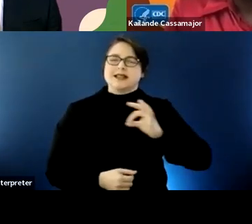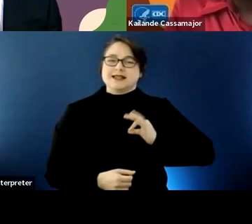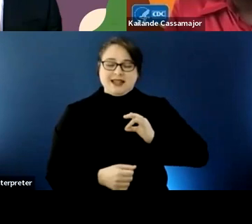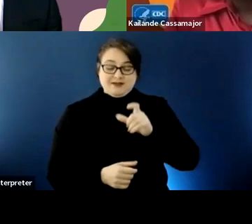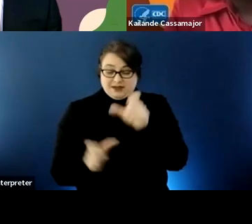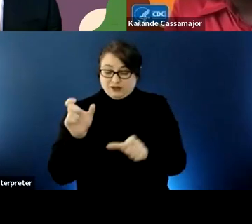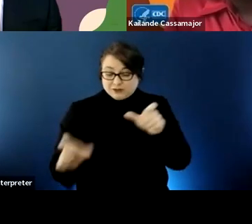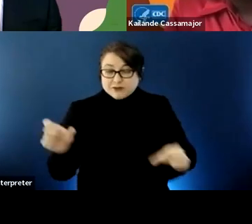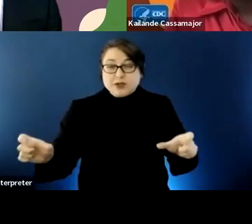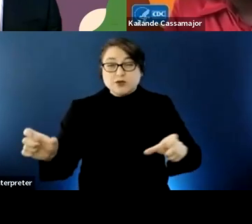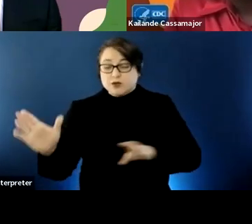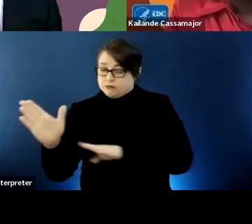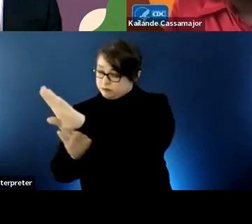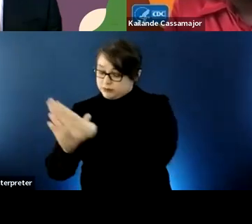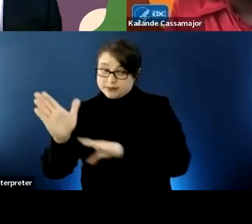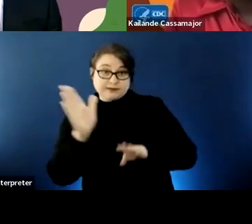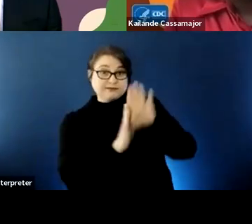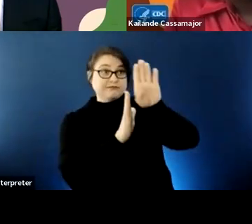to excel and achieve.